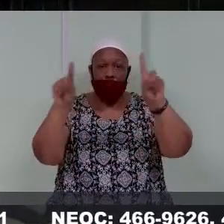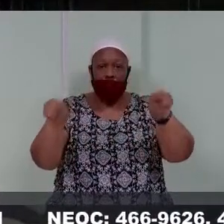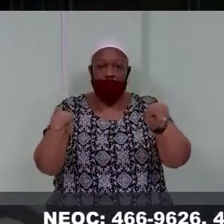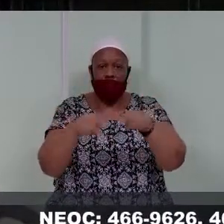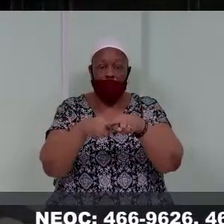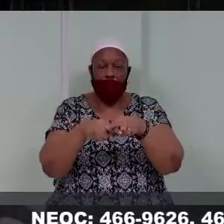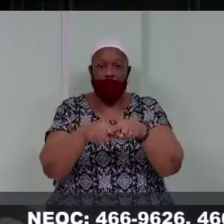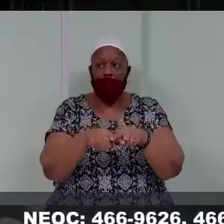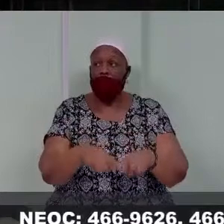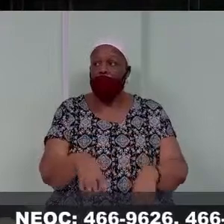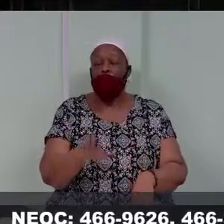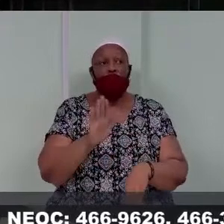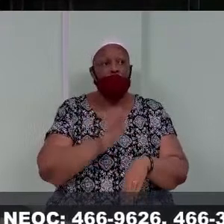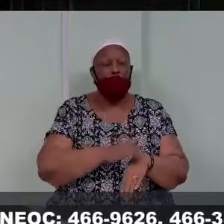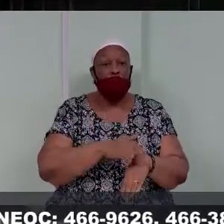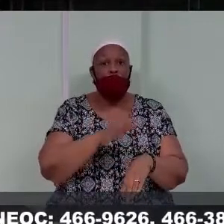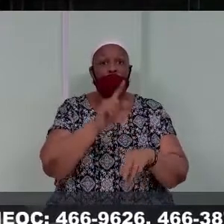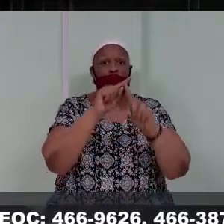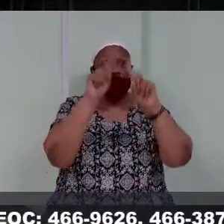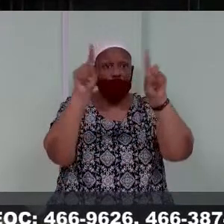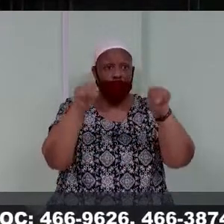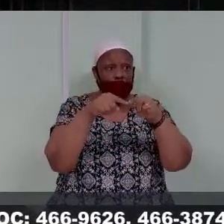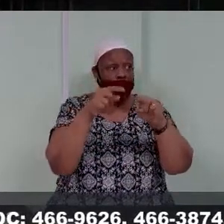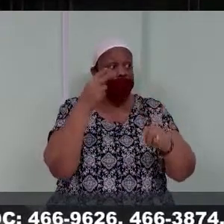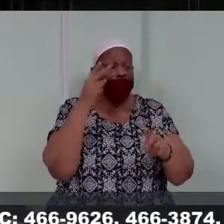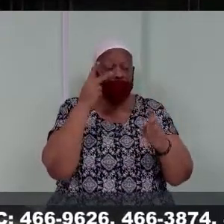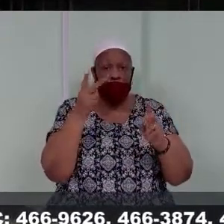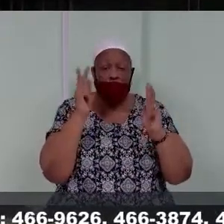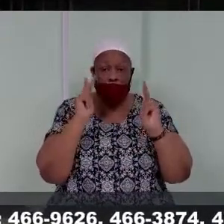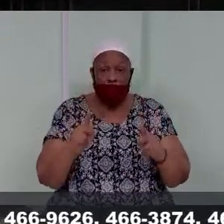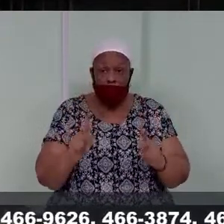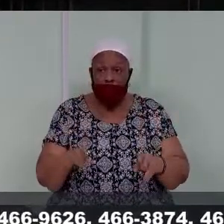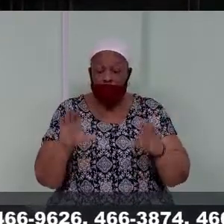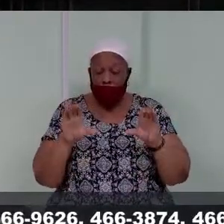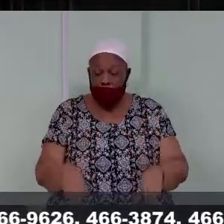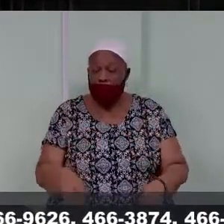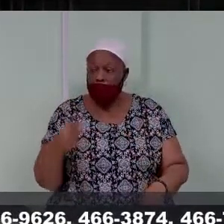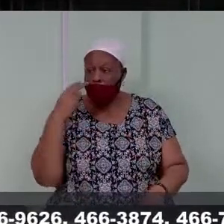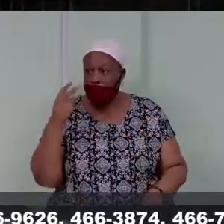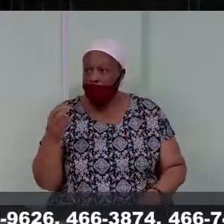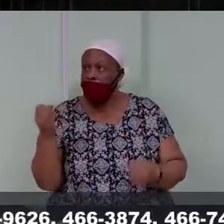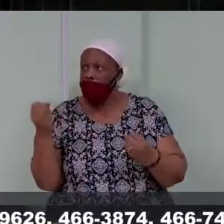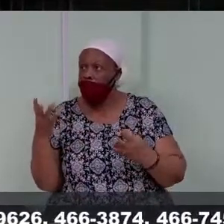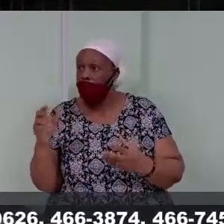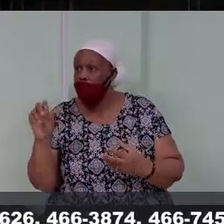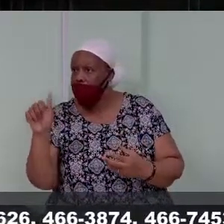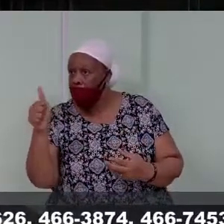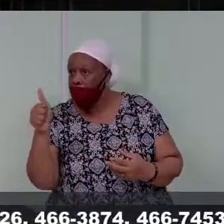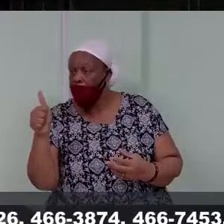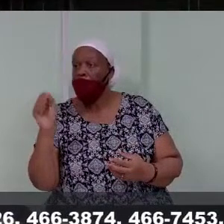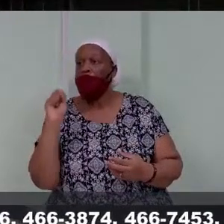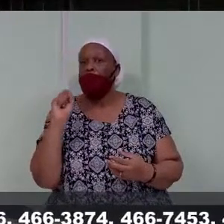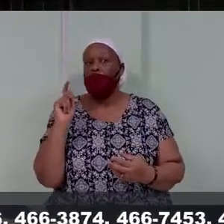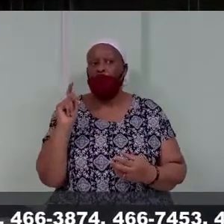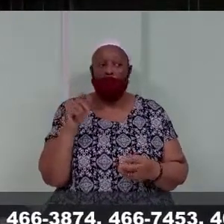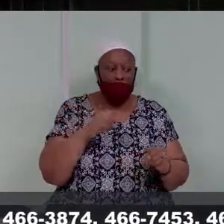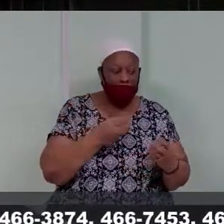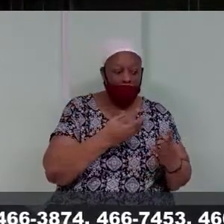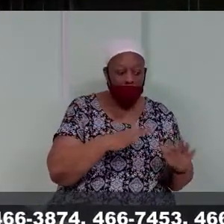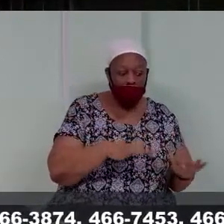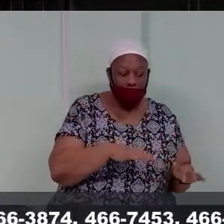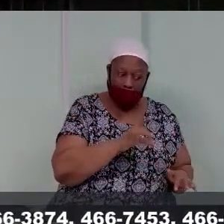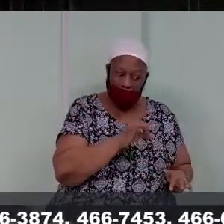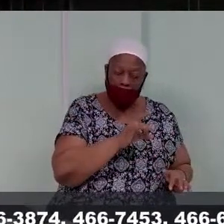capacity in a conspicuous point of entry to the facility. This is one of a set of